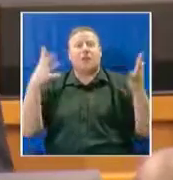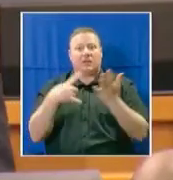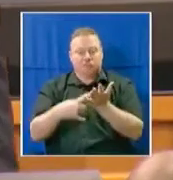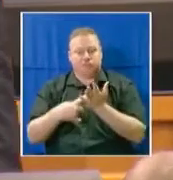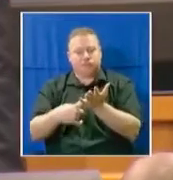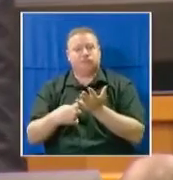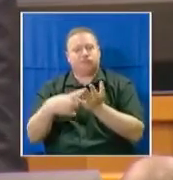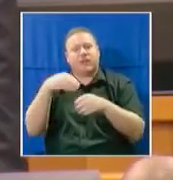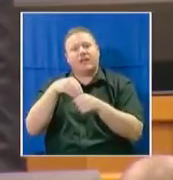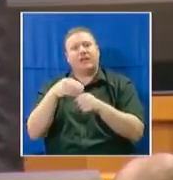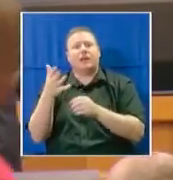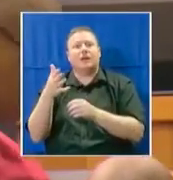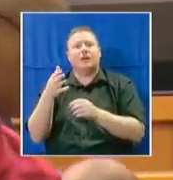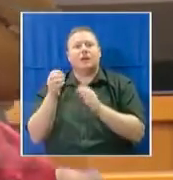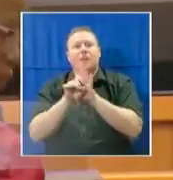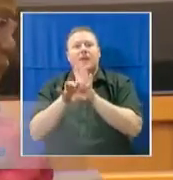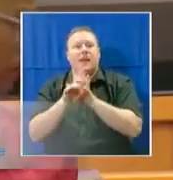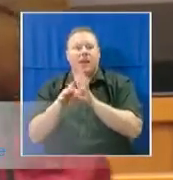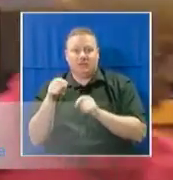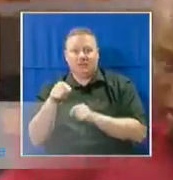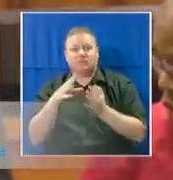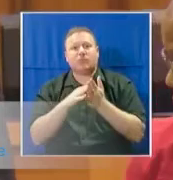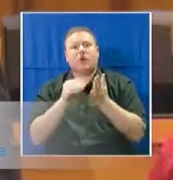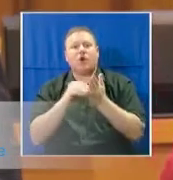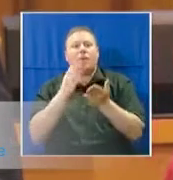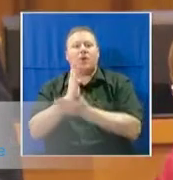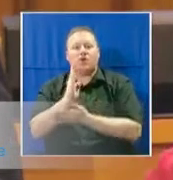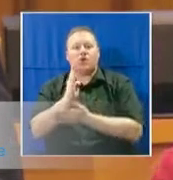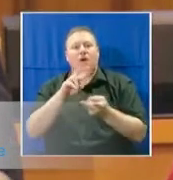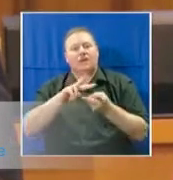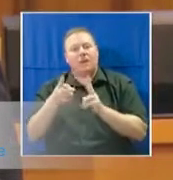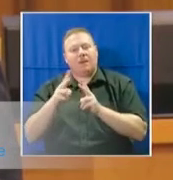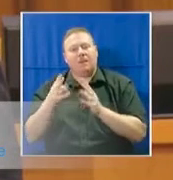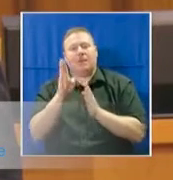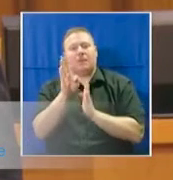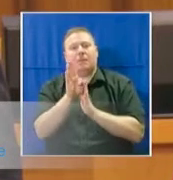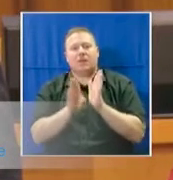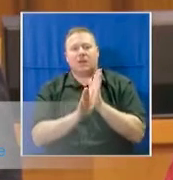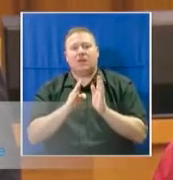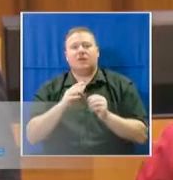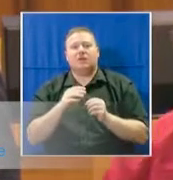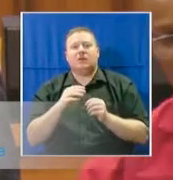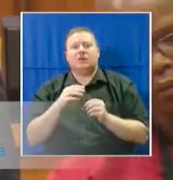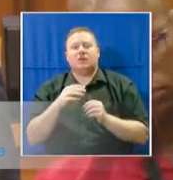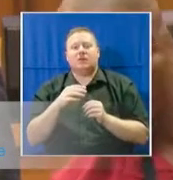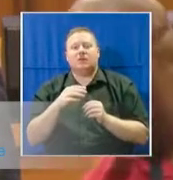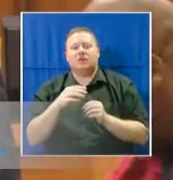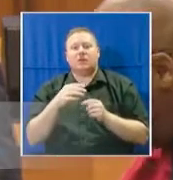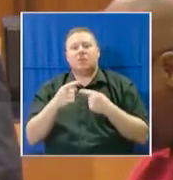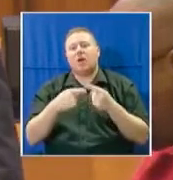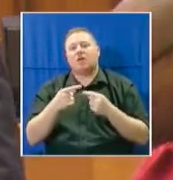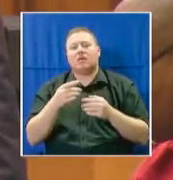media over the Copyright Amendment Bill insofar as the fair use system is concerned. Opponents